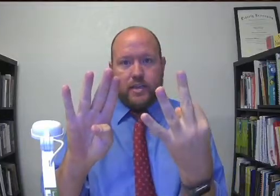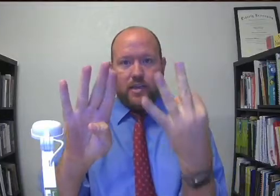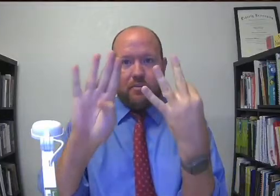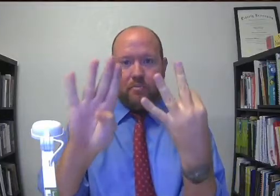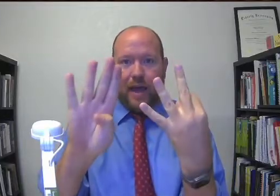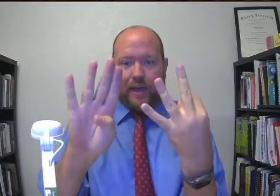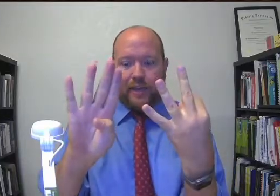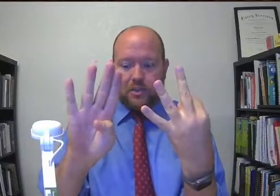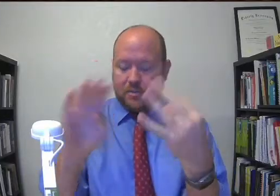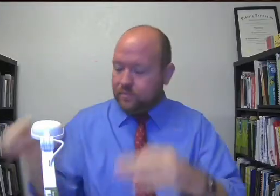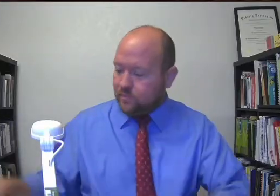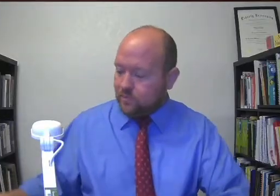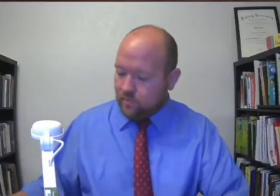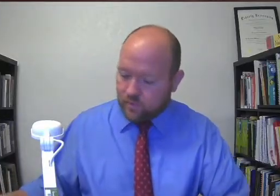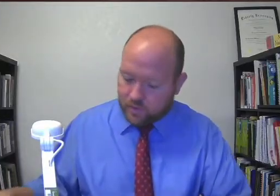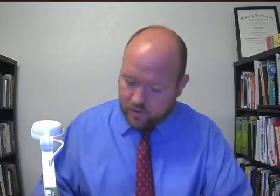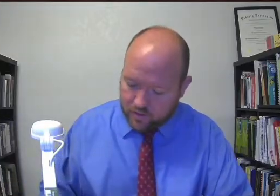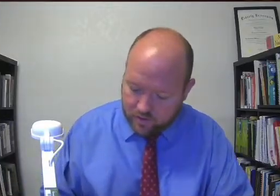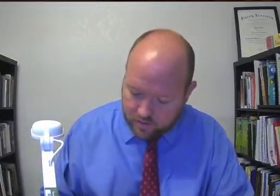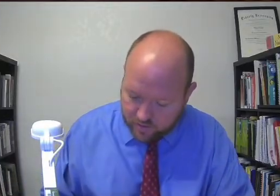A-j-e. Package.